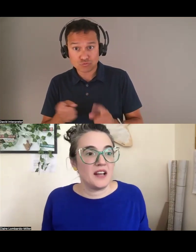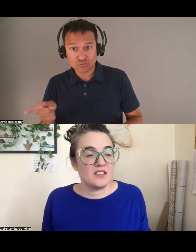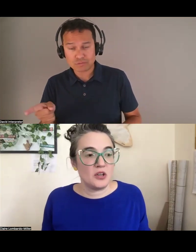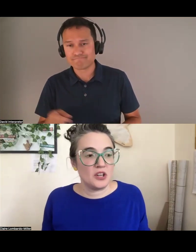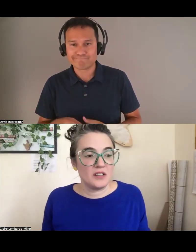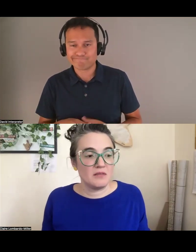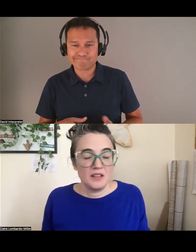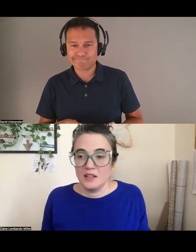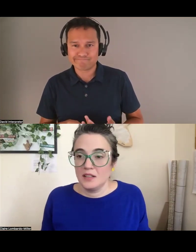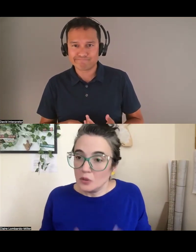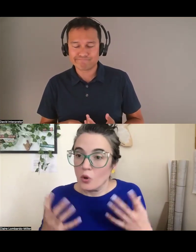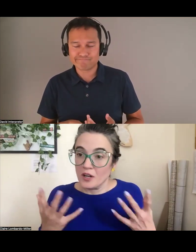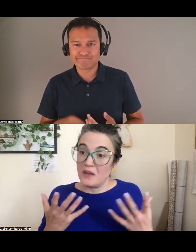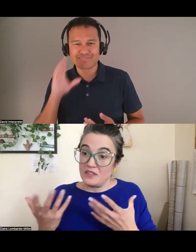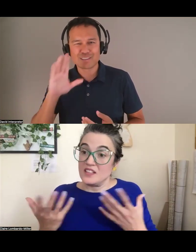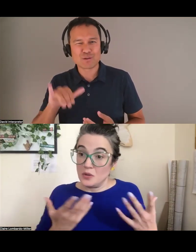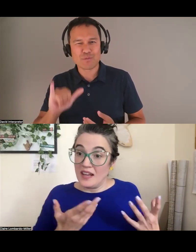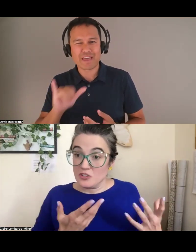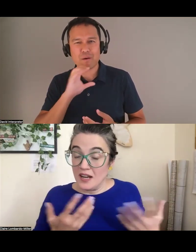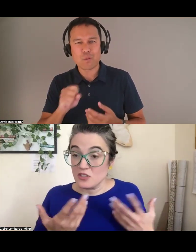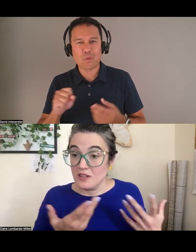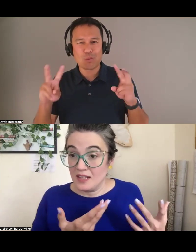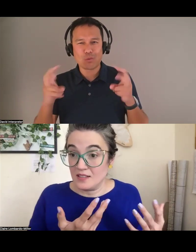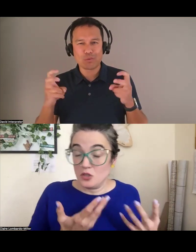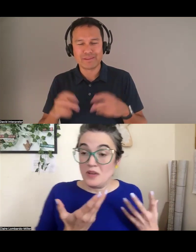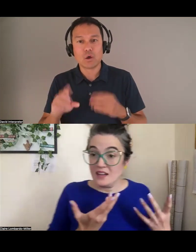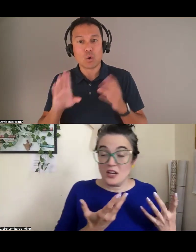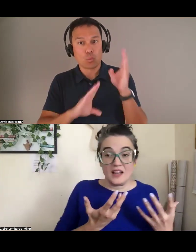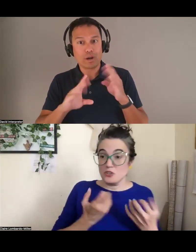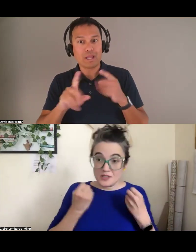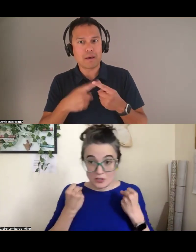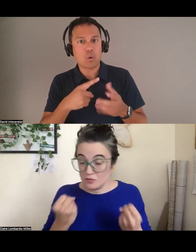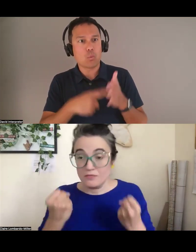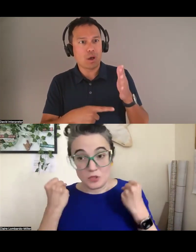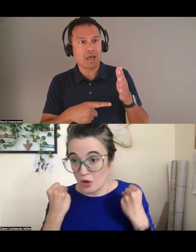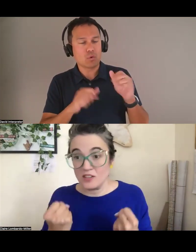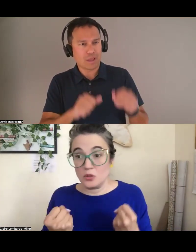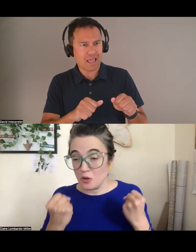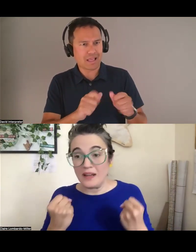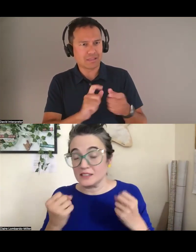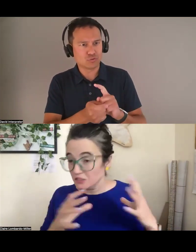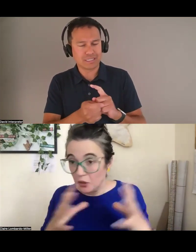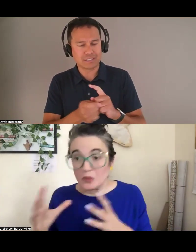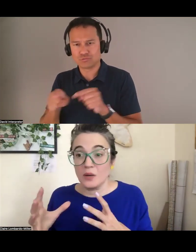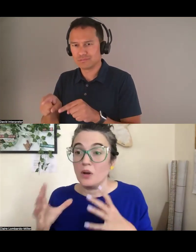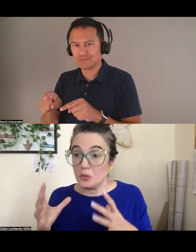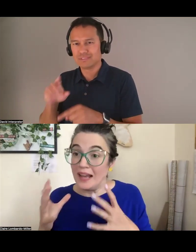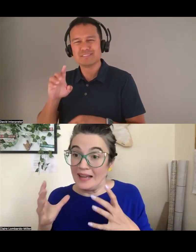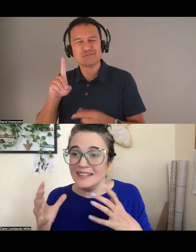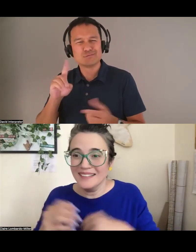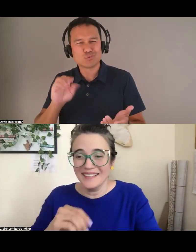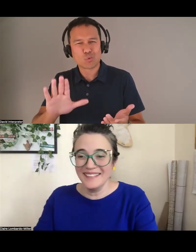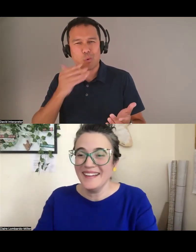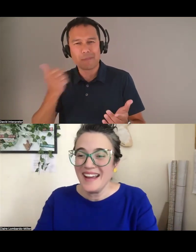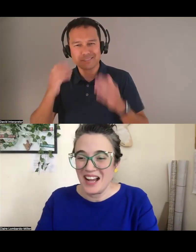old phrase, you're going to worry about the things you can change, and the things that you can't change, you're just going to try to do your best to focus on what you